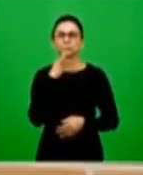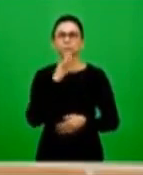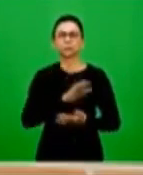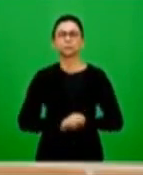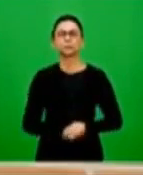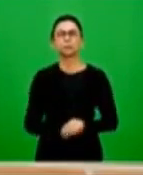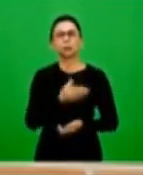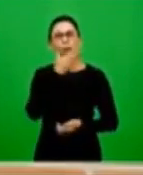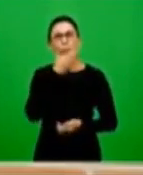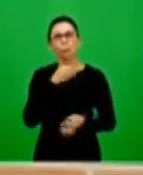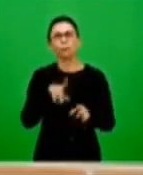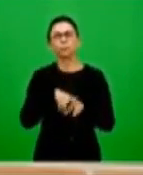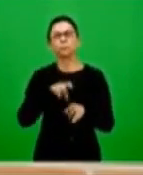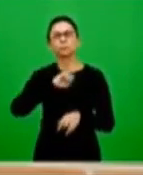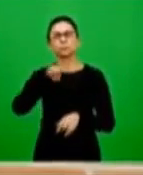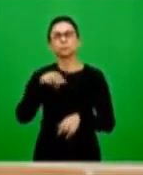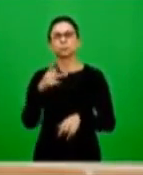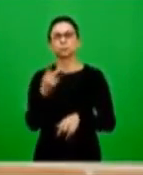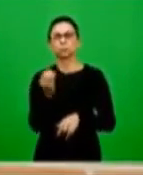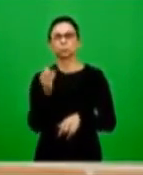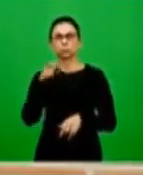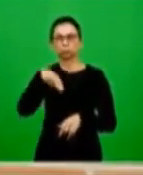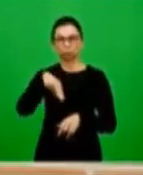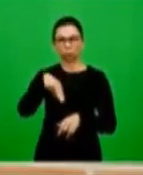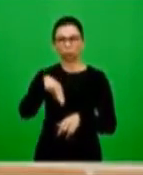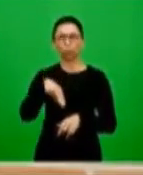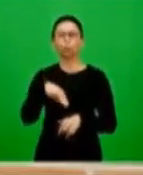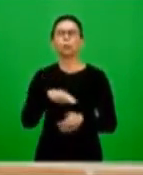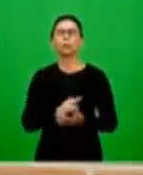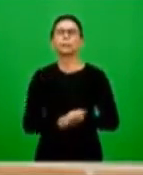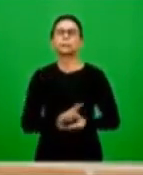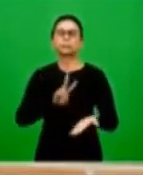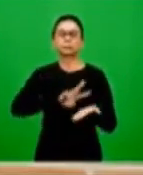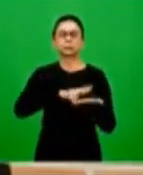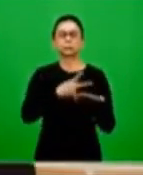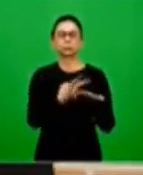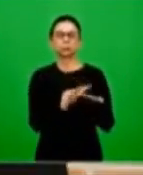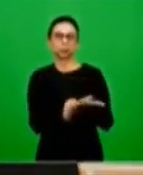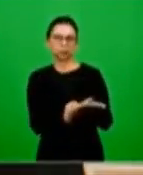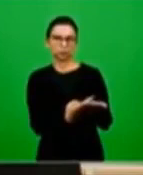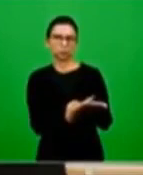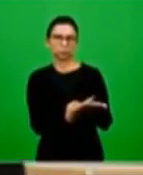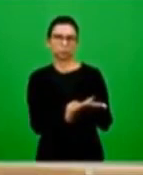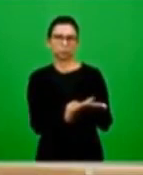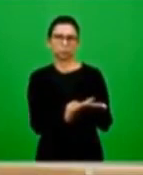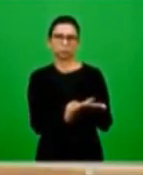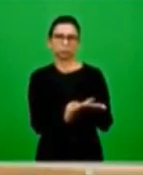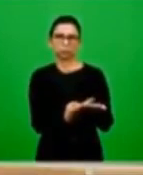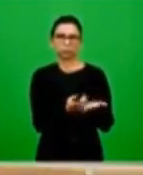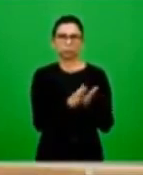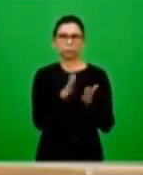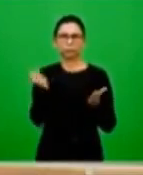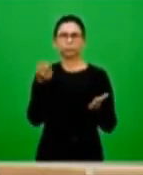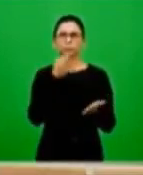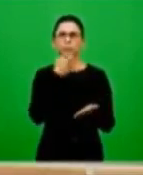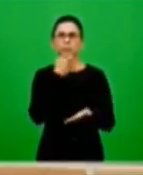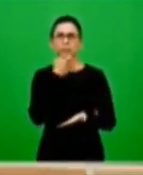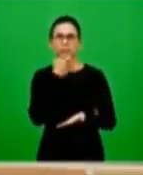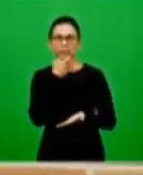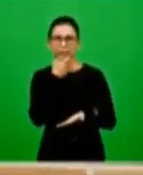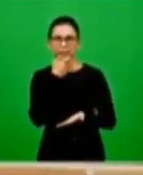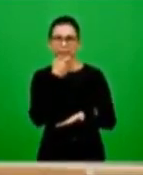John Wycliffe, he had translated the Bible from the version of Vulgata into English.